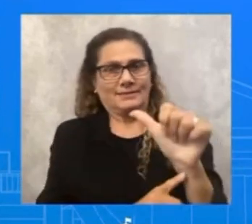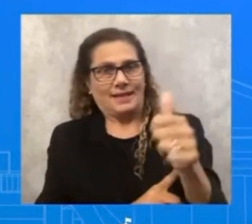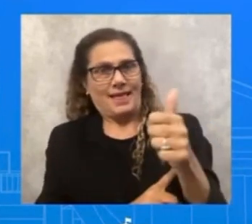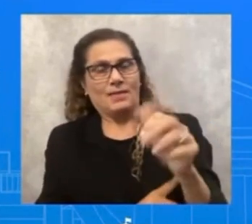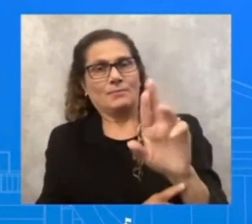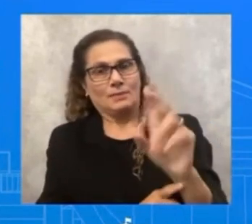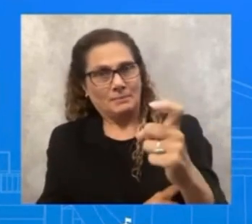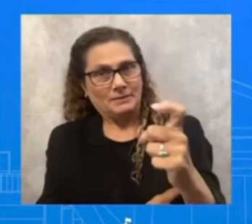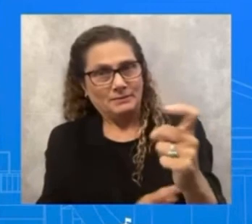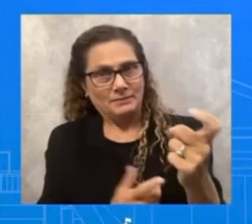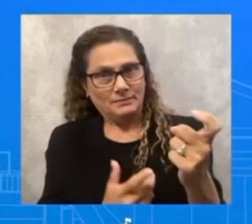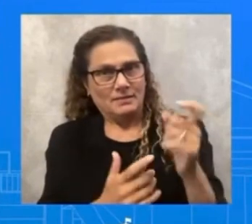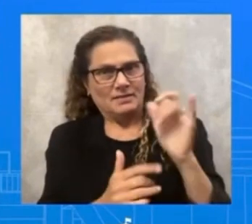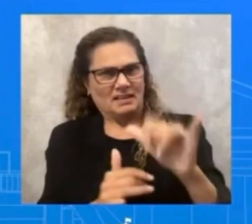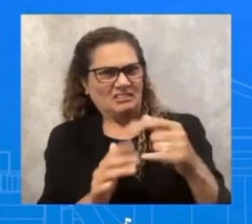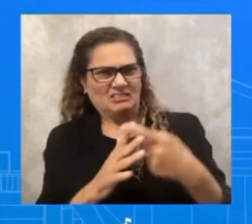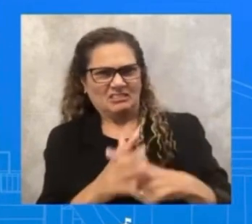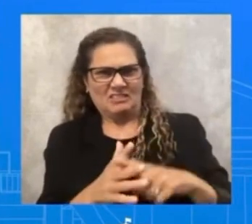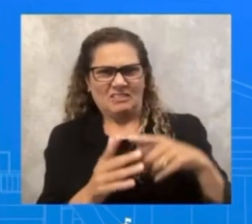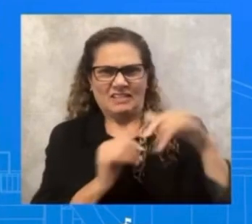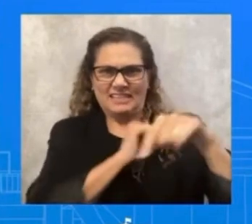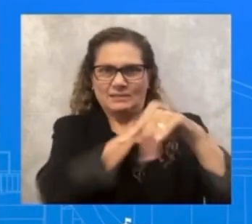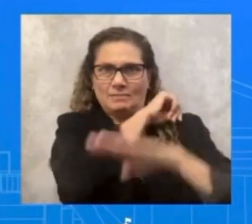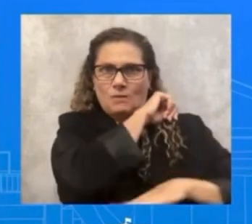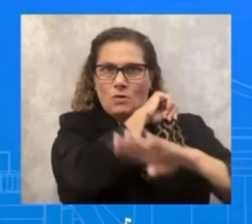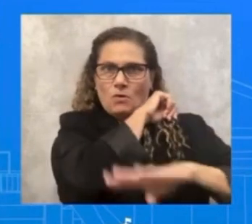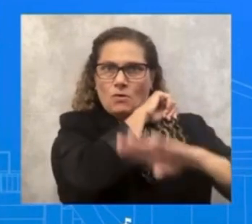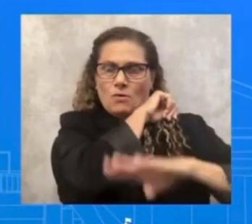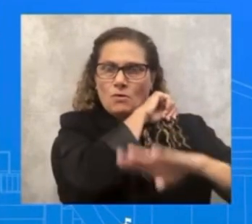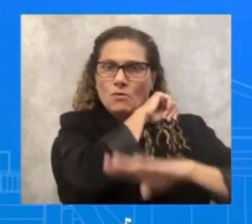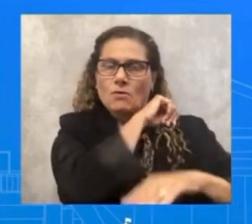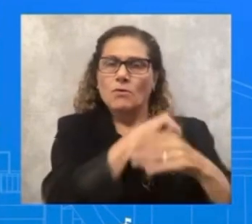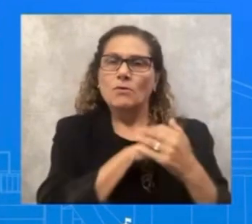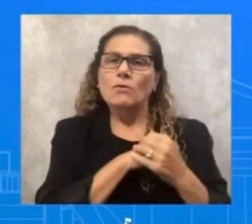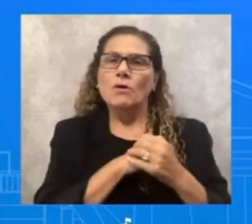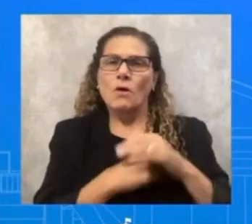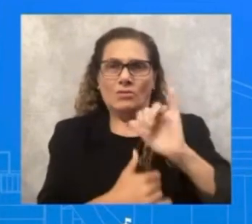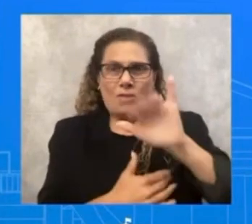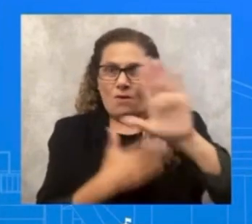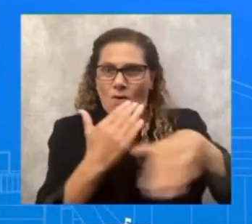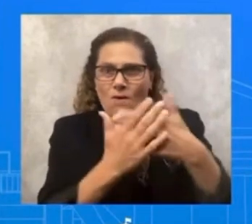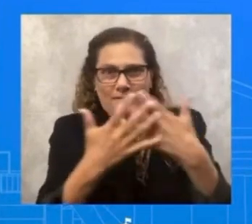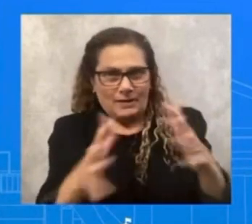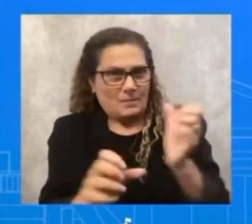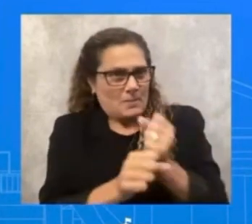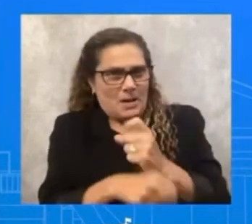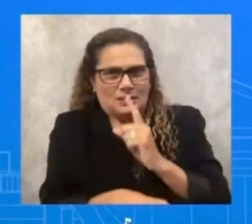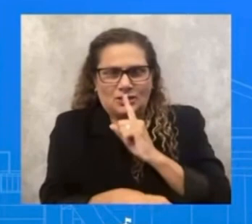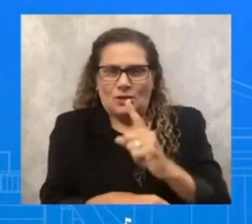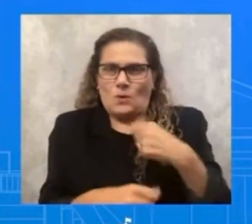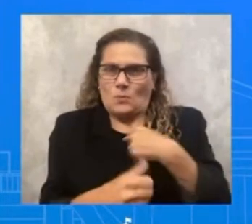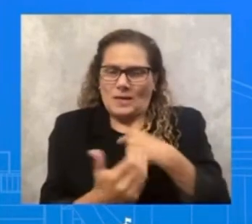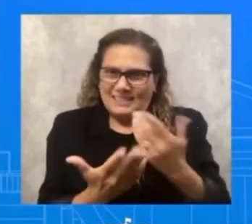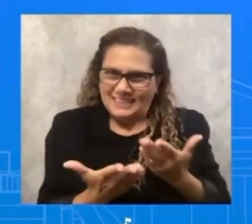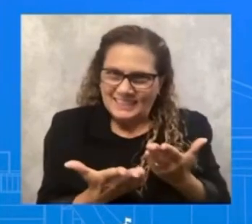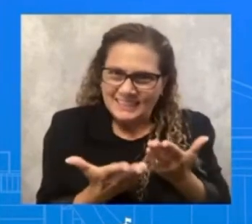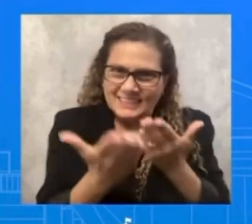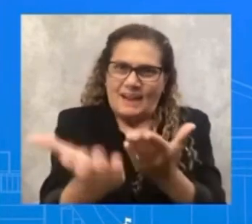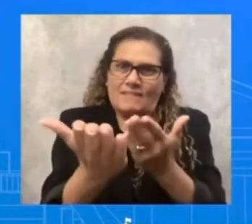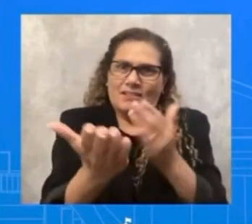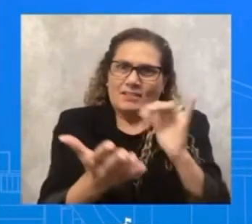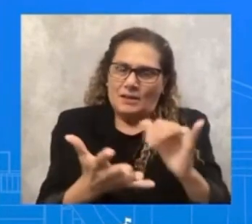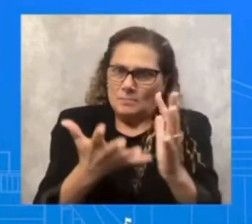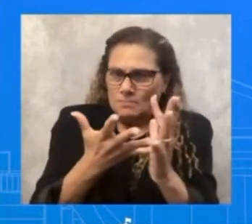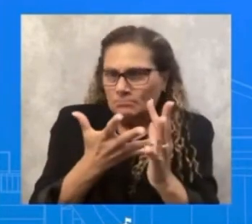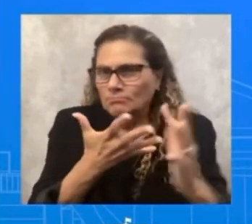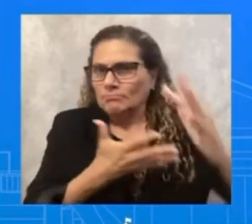fall. So that ensuring that we're delivering for people is the number one focus. But I will say that I had the